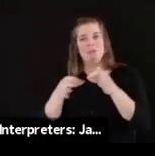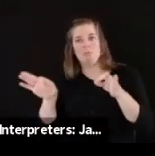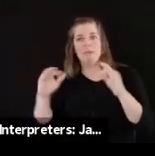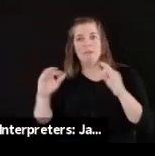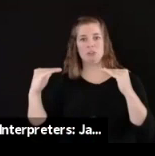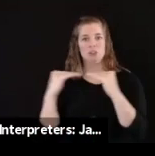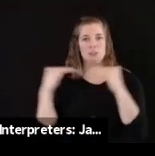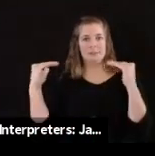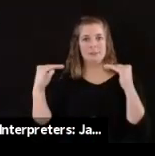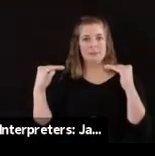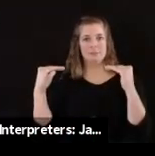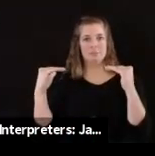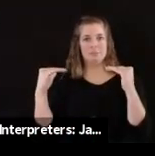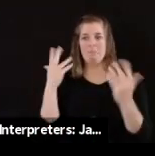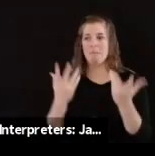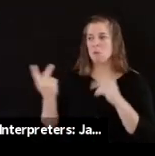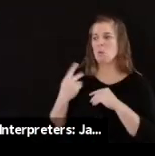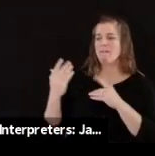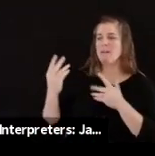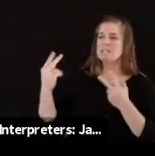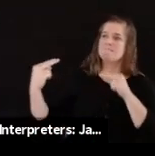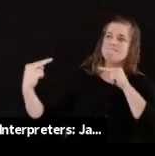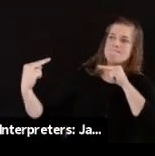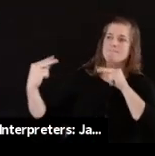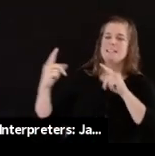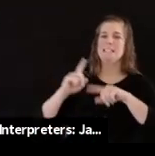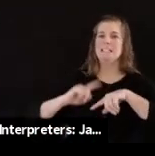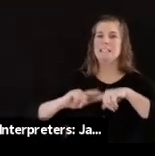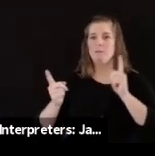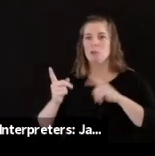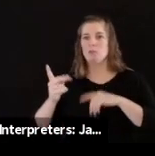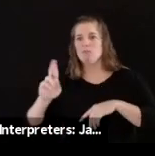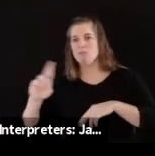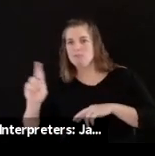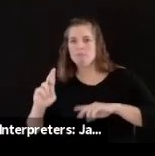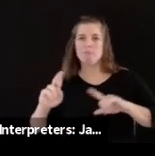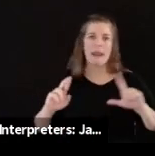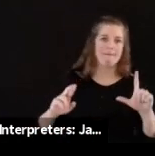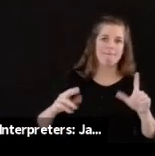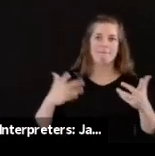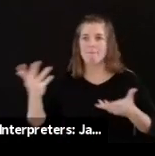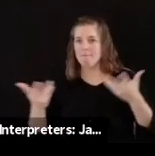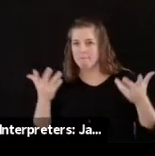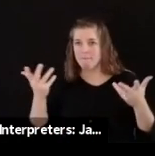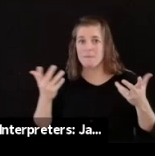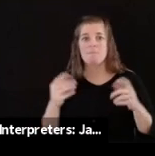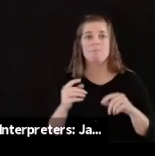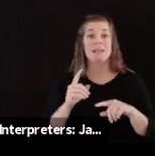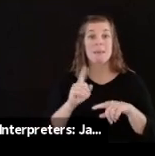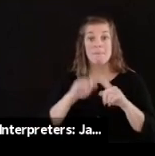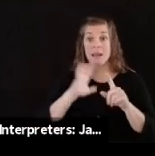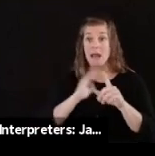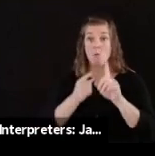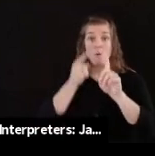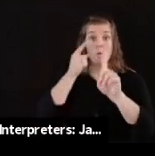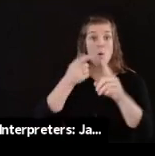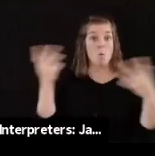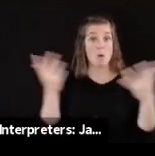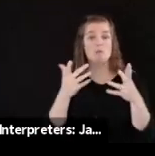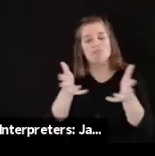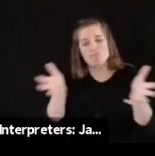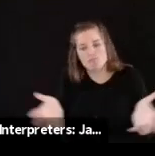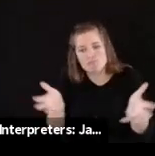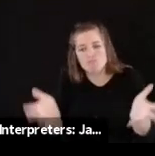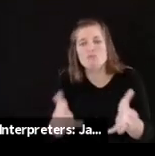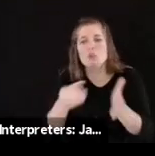he and I don't see eye to eye politically. But here's the thing. Our aim is to encourage students to articulate